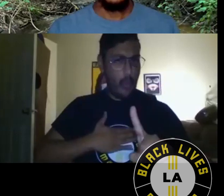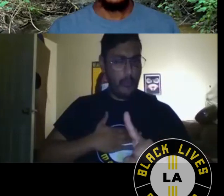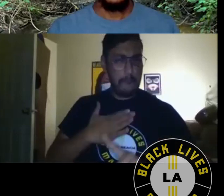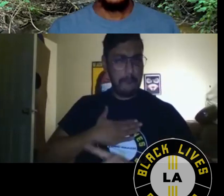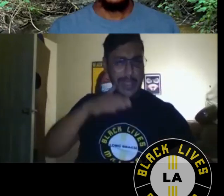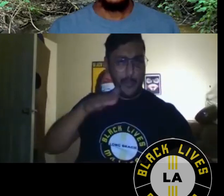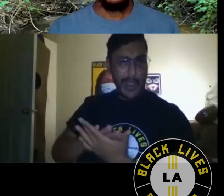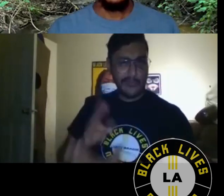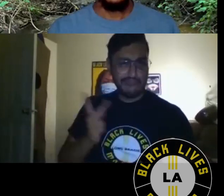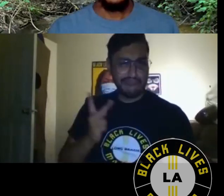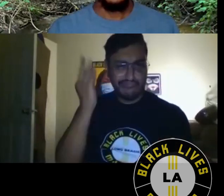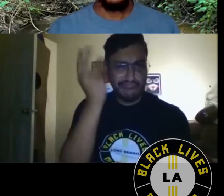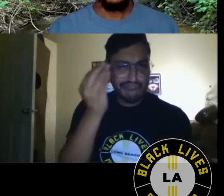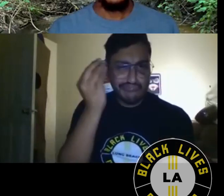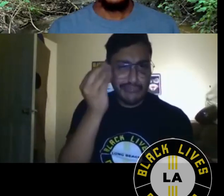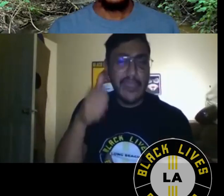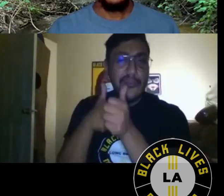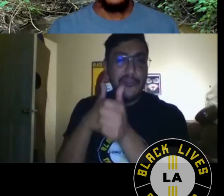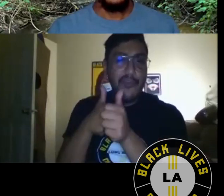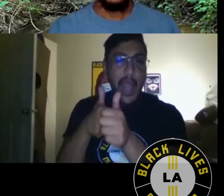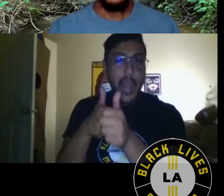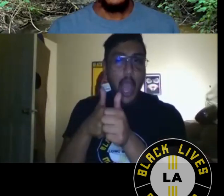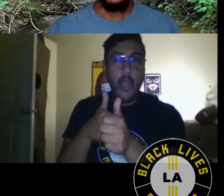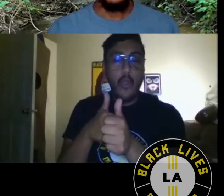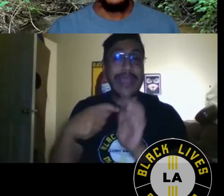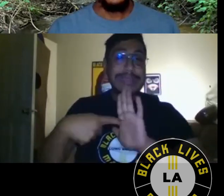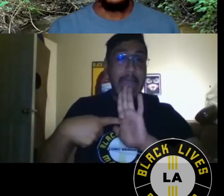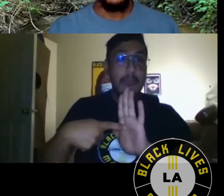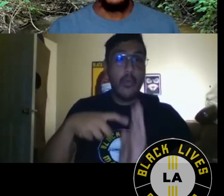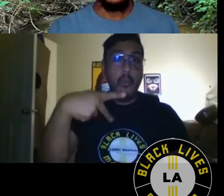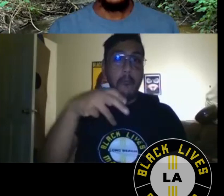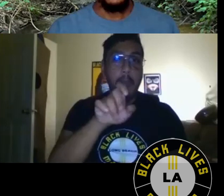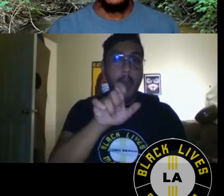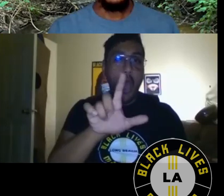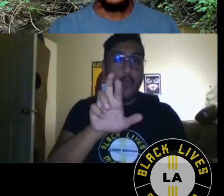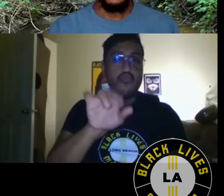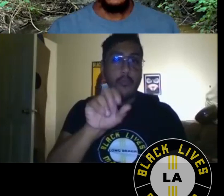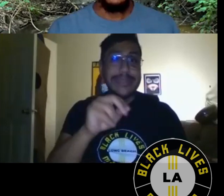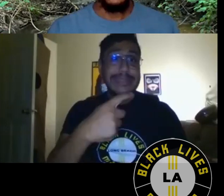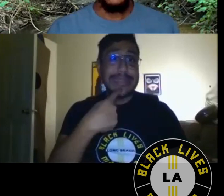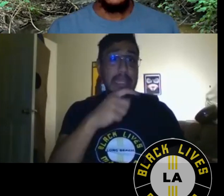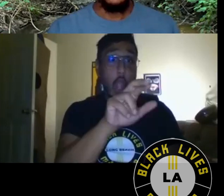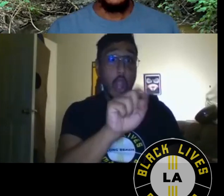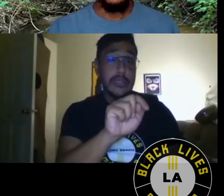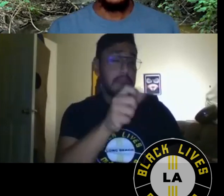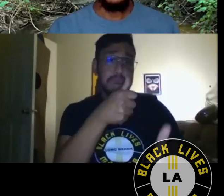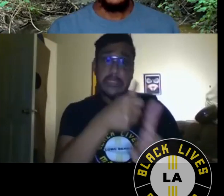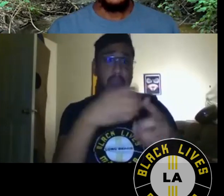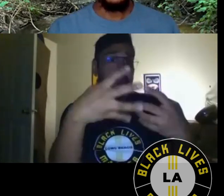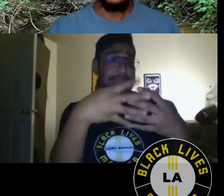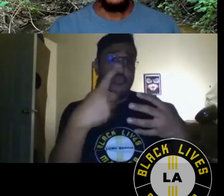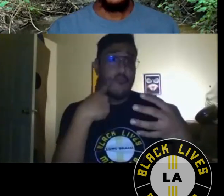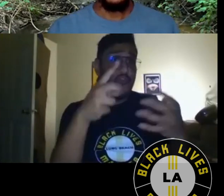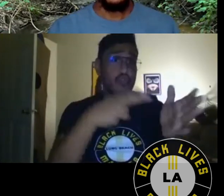in the footsteps of artists like Paul Robeson, who says that the artist is the gatekeeper of truth, and we must speak truth to